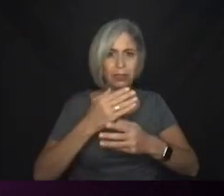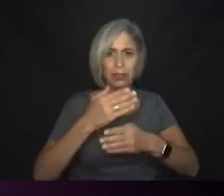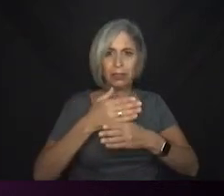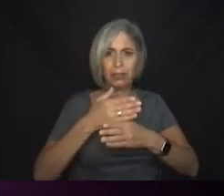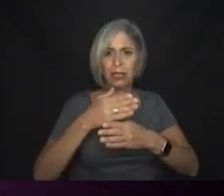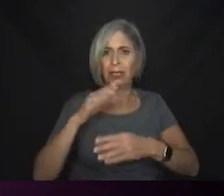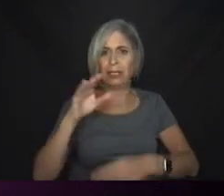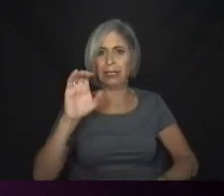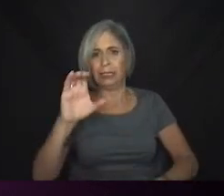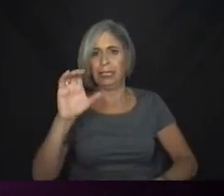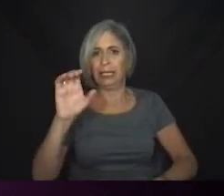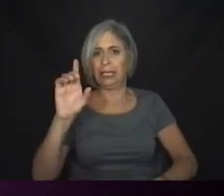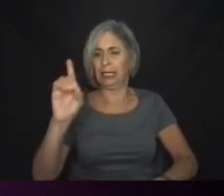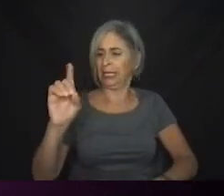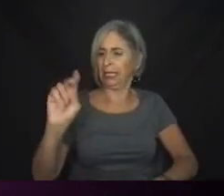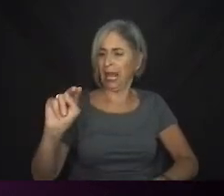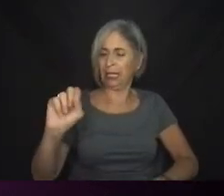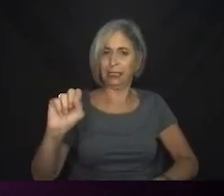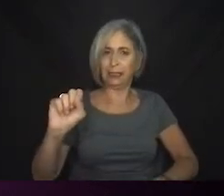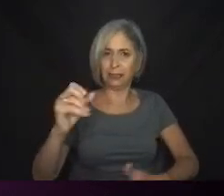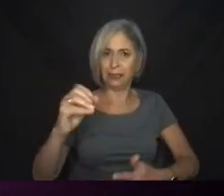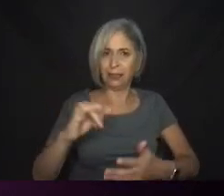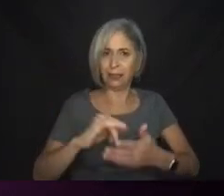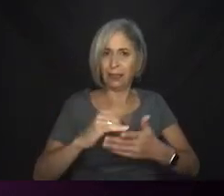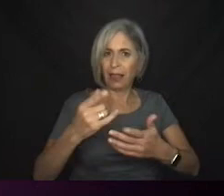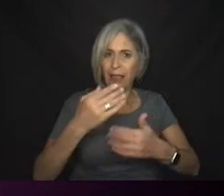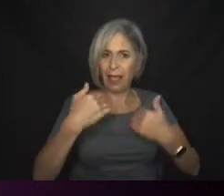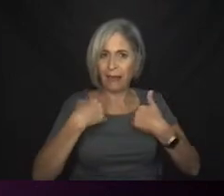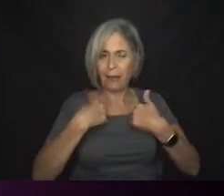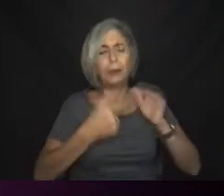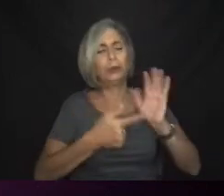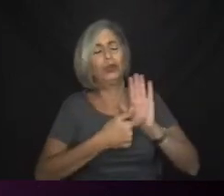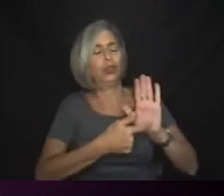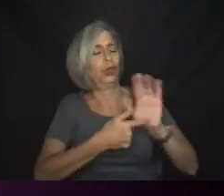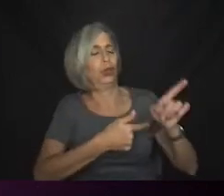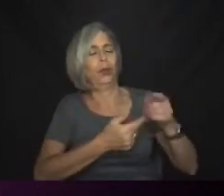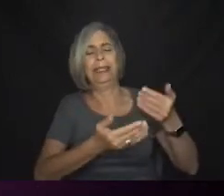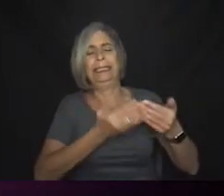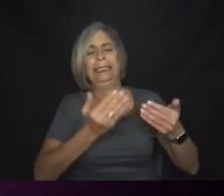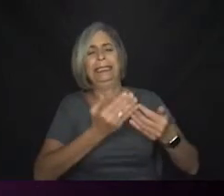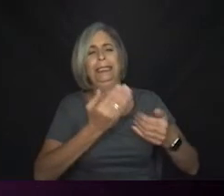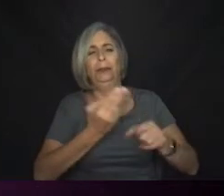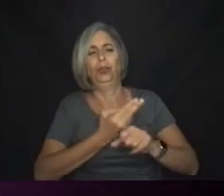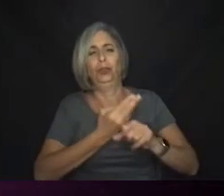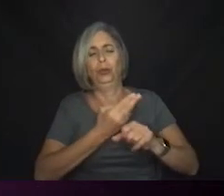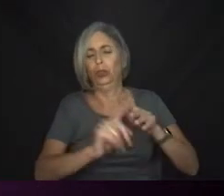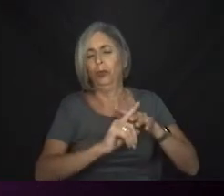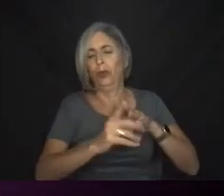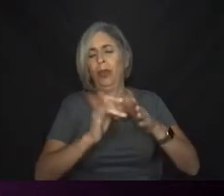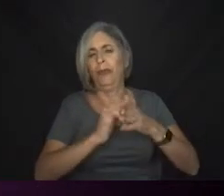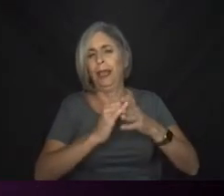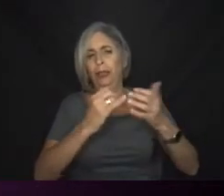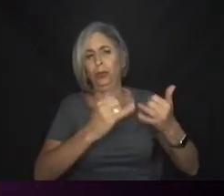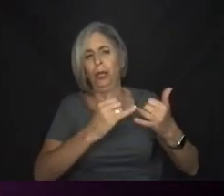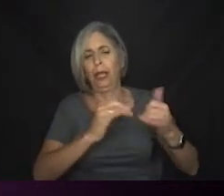where like you, in the case of Netlify. Here, let me show you how easy it would be to deploy this